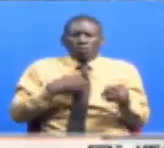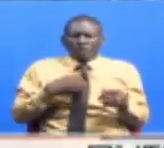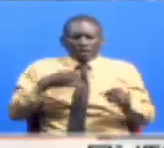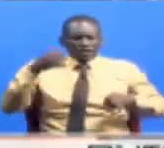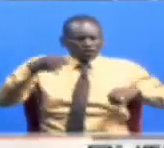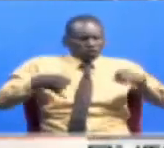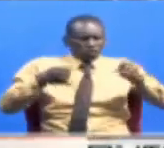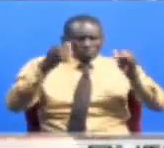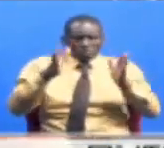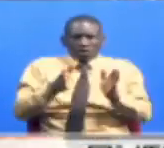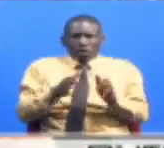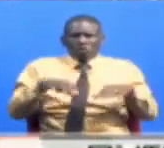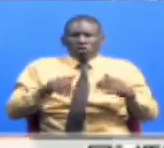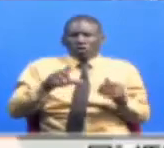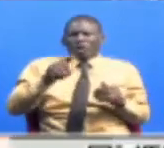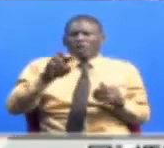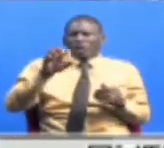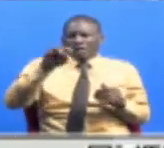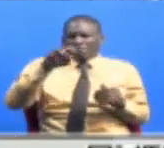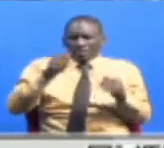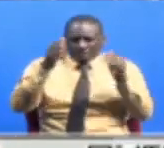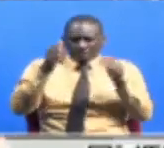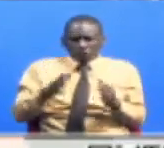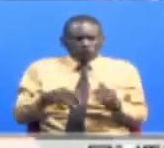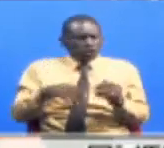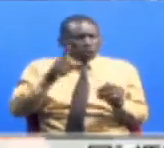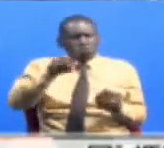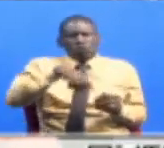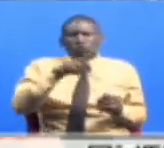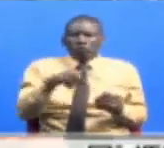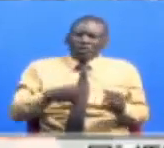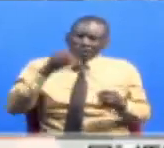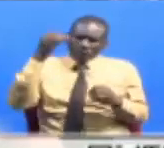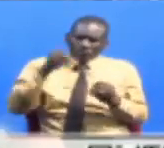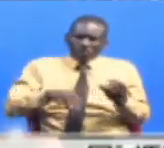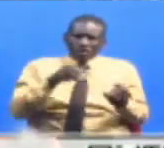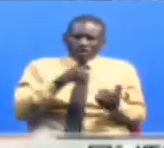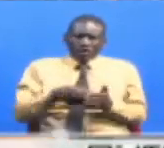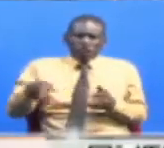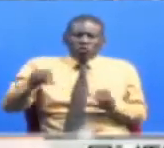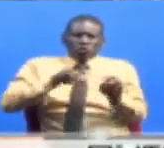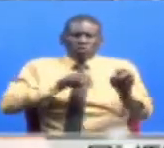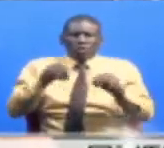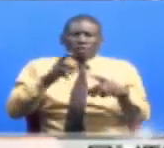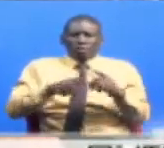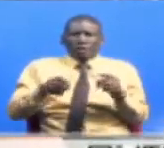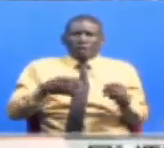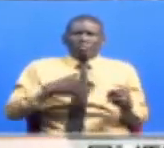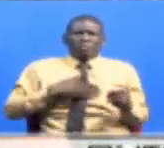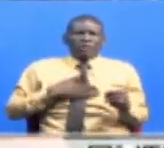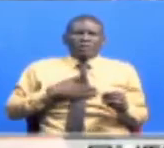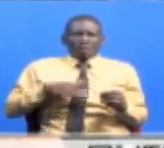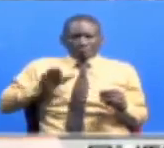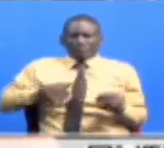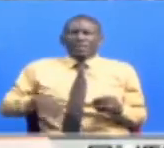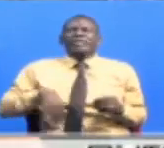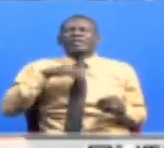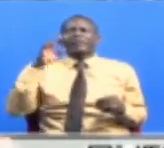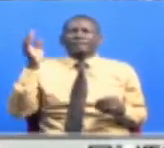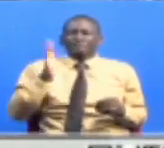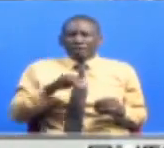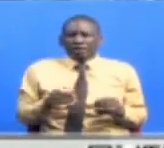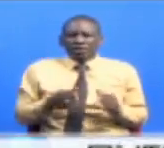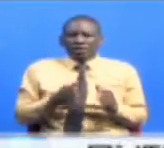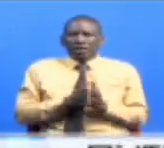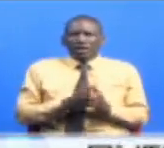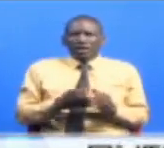a drama queen. It was so unfortunate. Finally, we managed, but mom unfortunately passed on. May